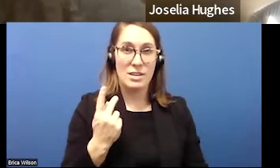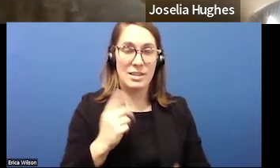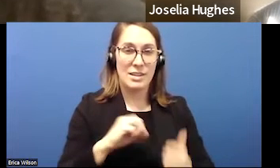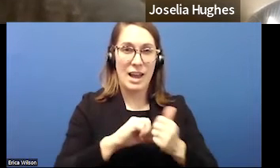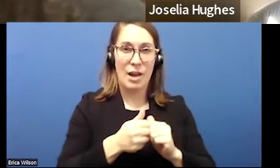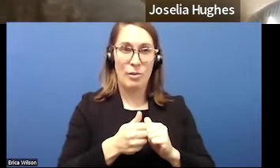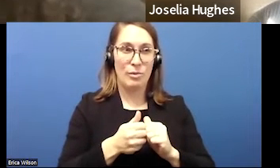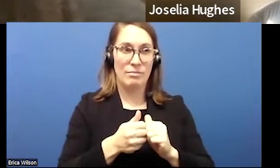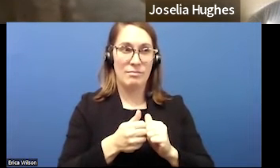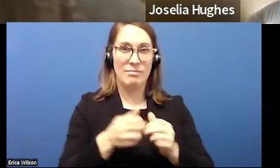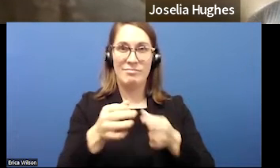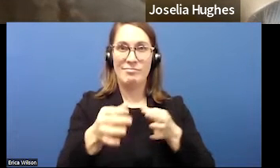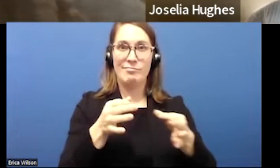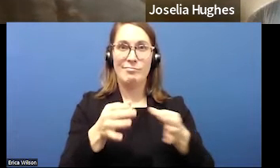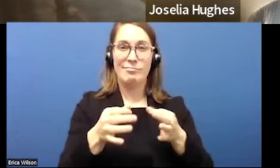define it?